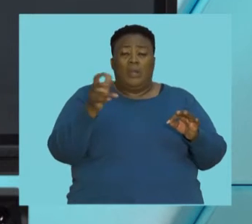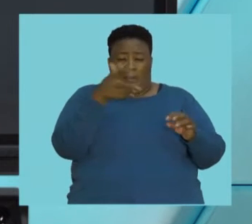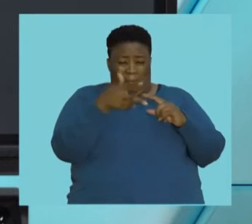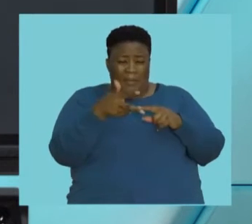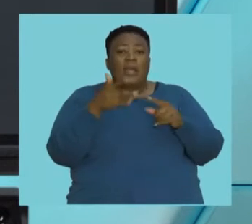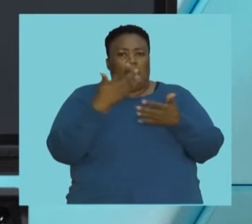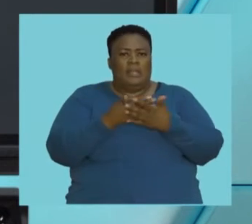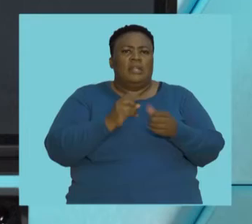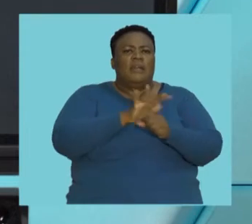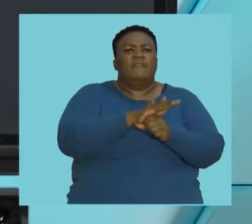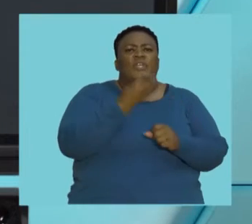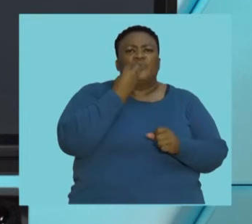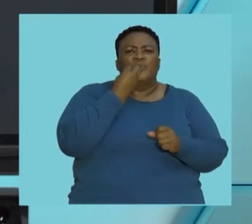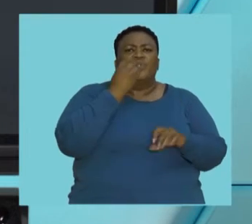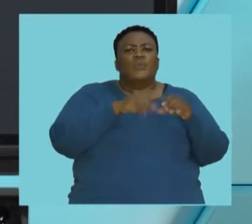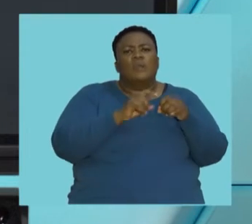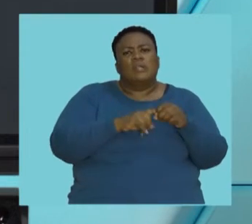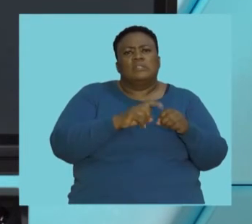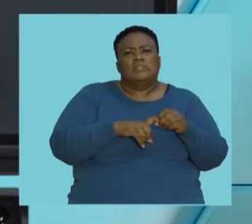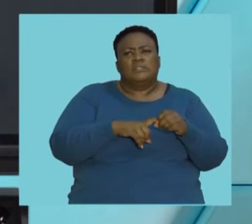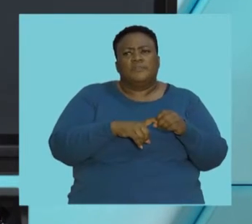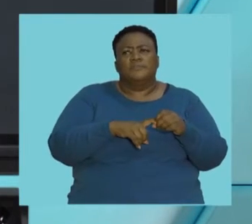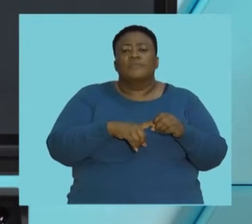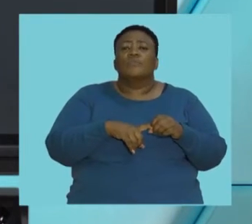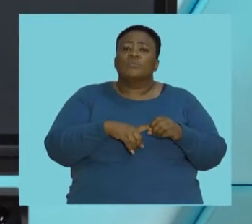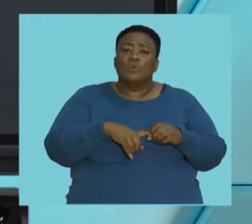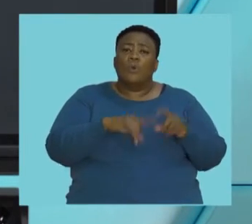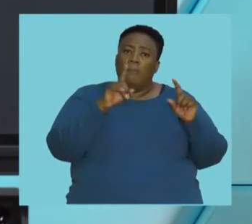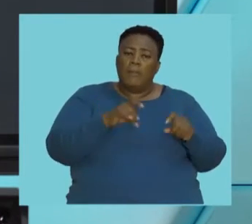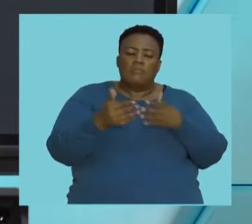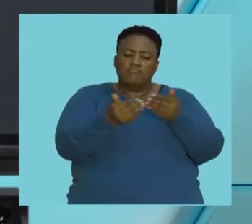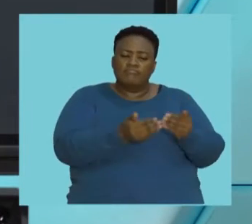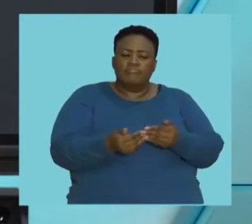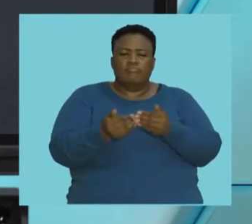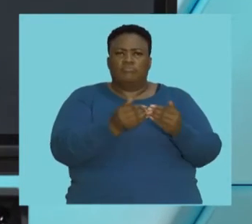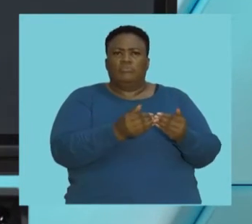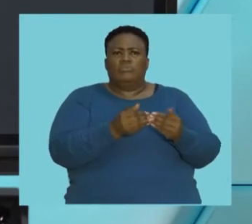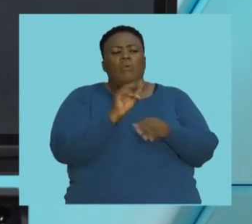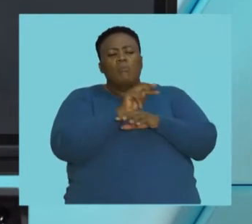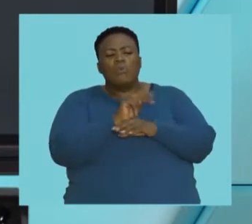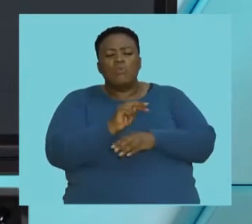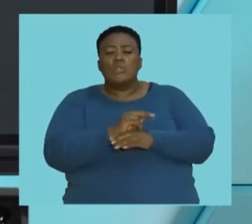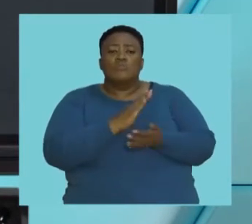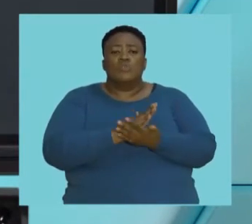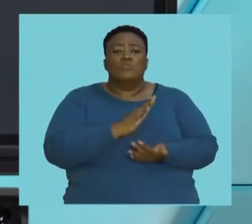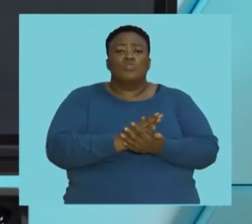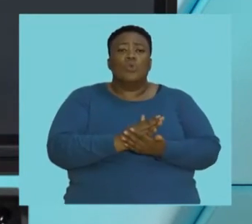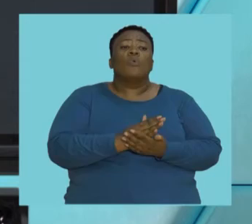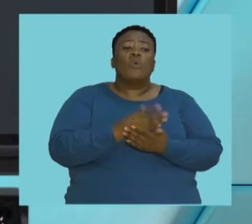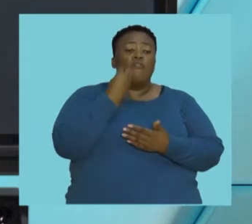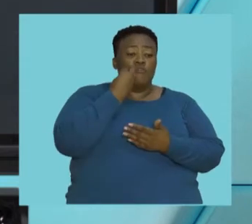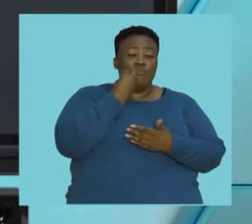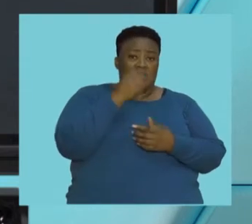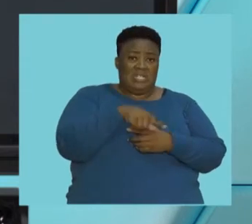on the biodiversity that's present. And so, in turn, pest control needs to be carefully monitored to ensure that you're able to